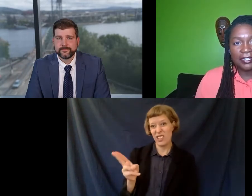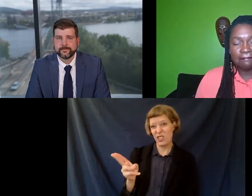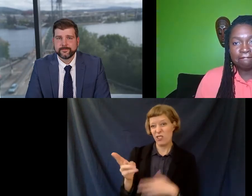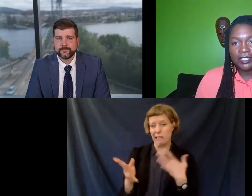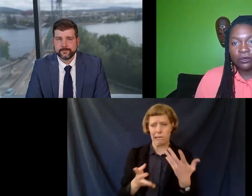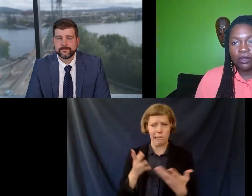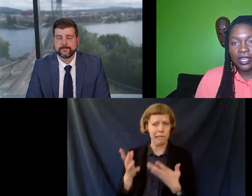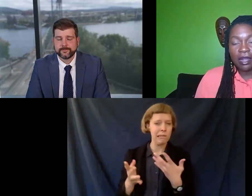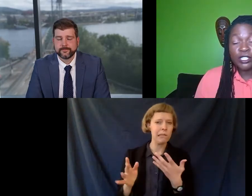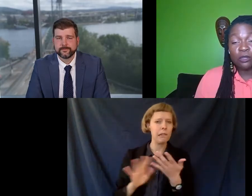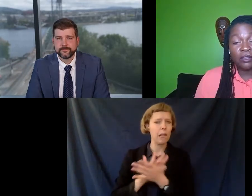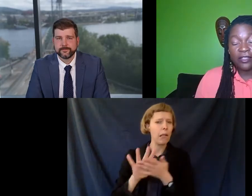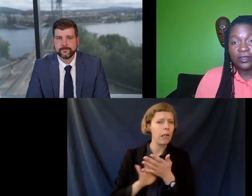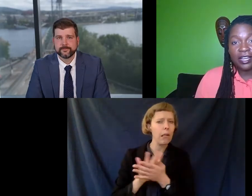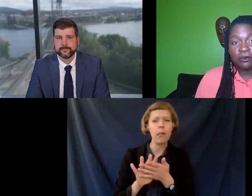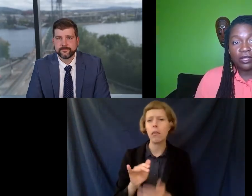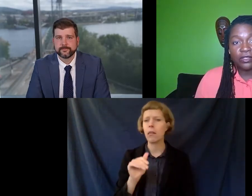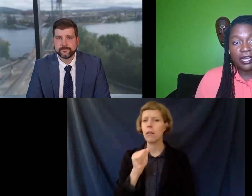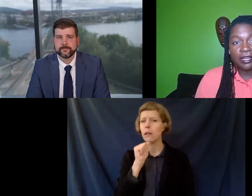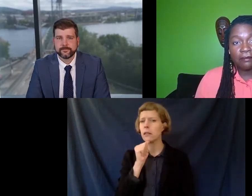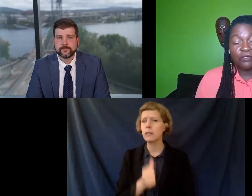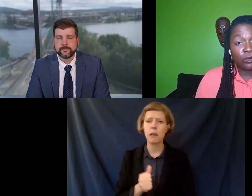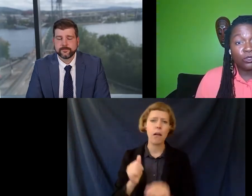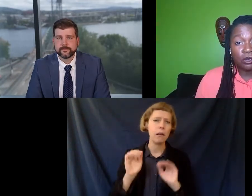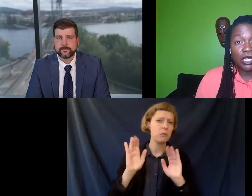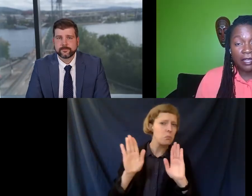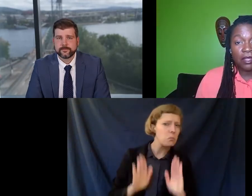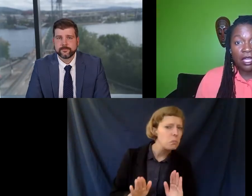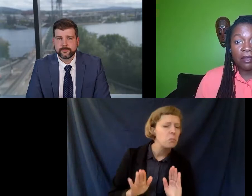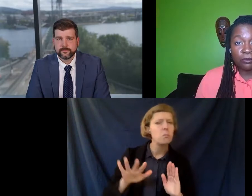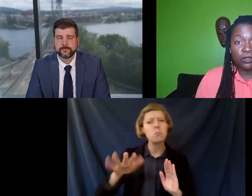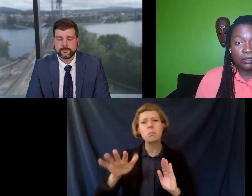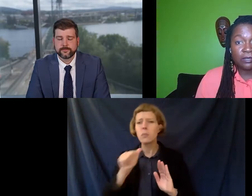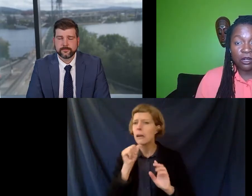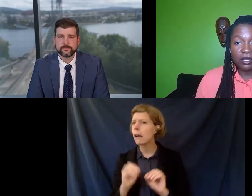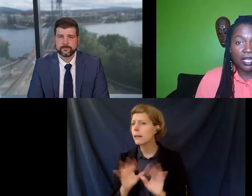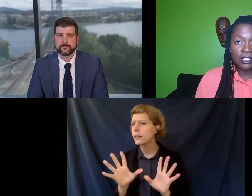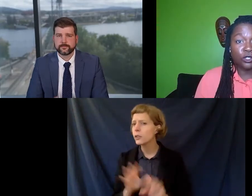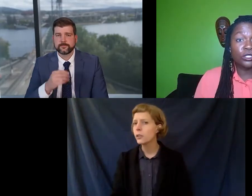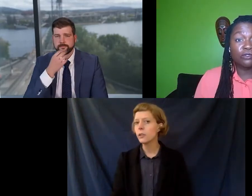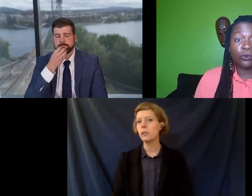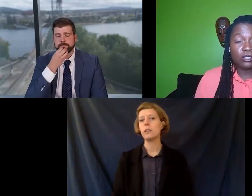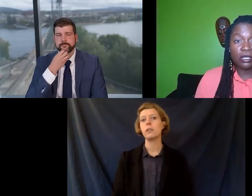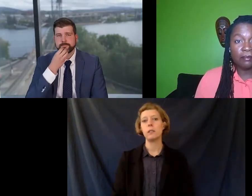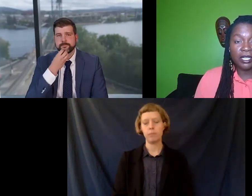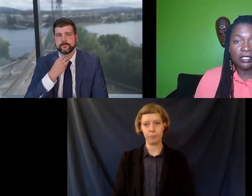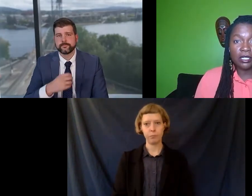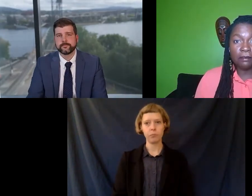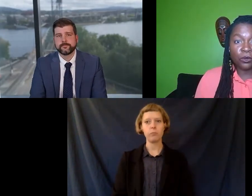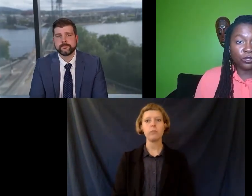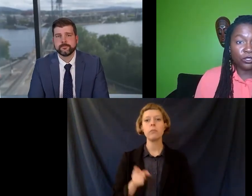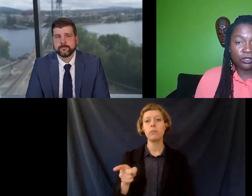agreement with a settlement rather with federal DOJ about the Portland Police Department and its uses of